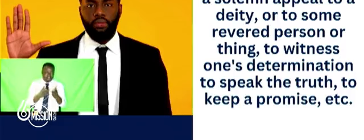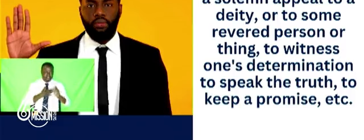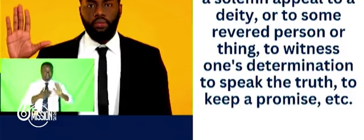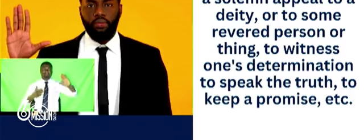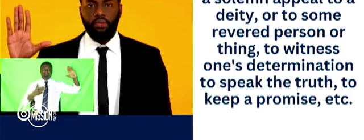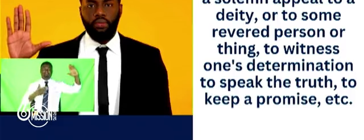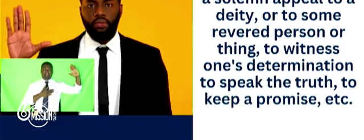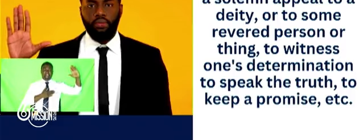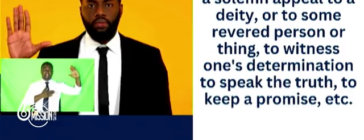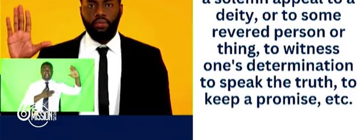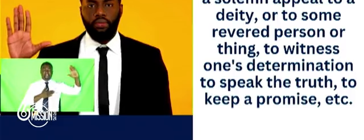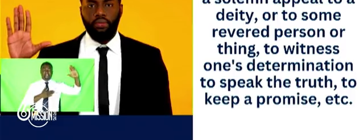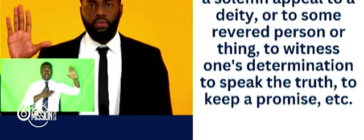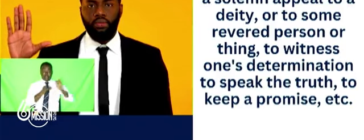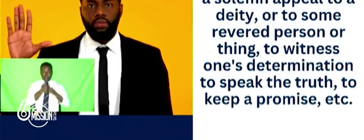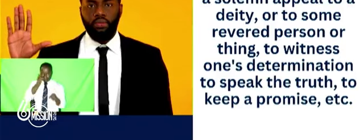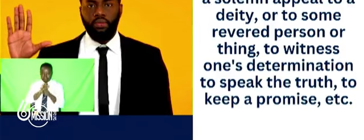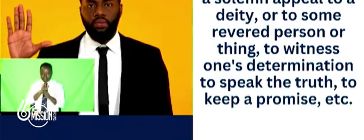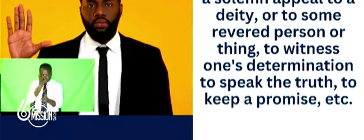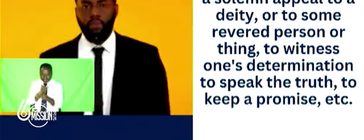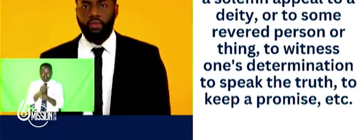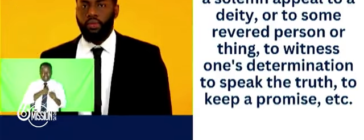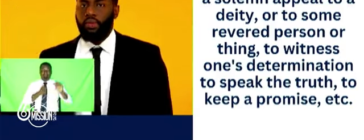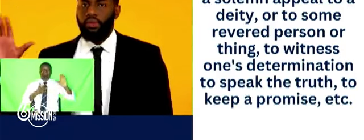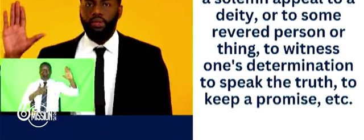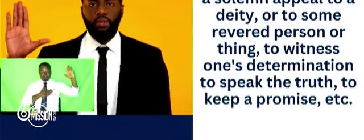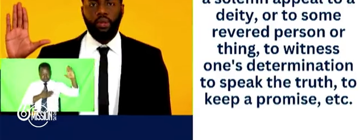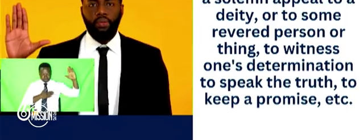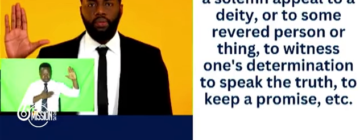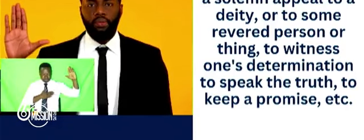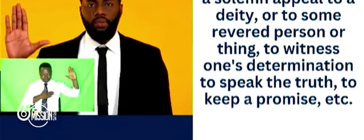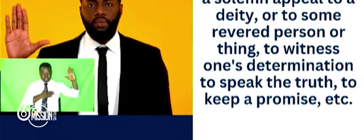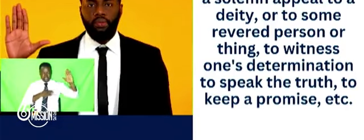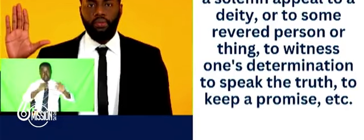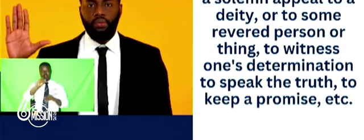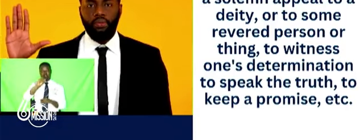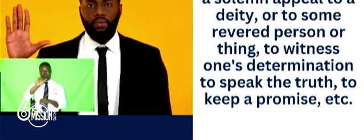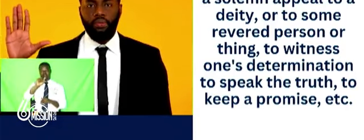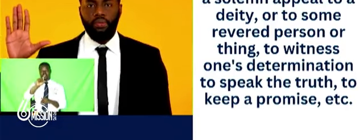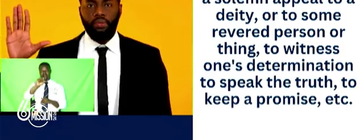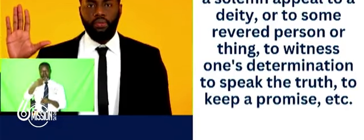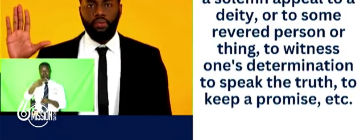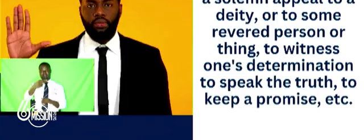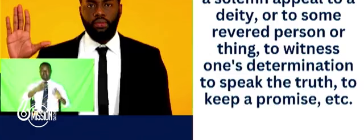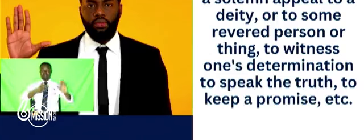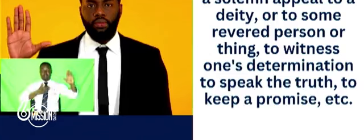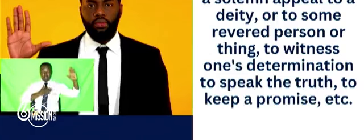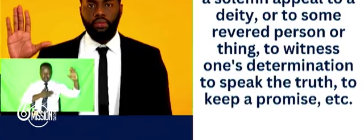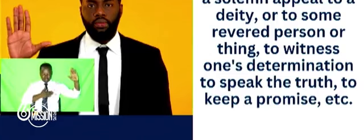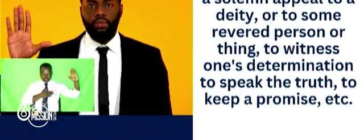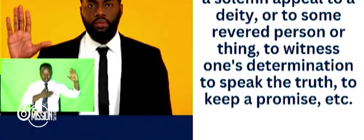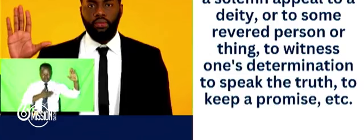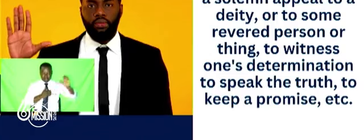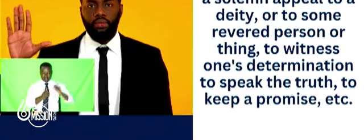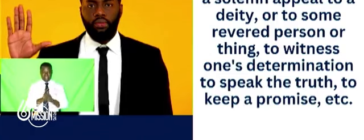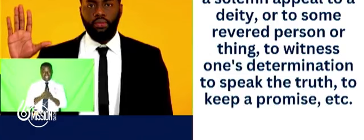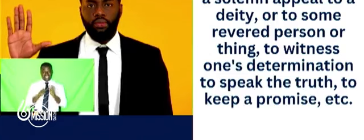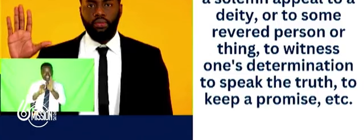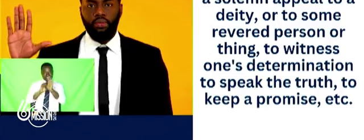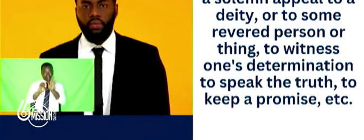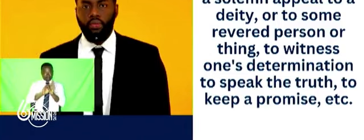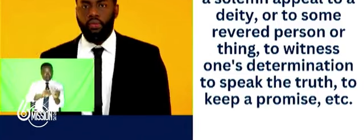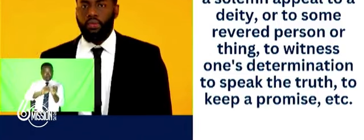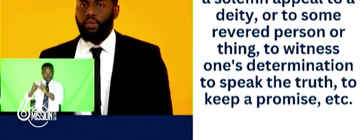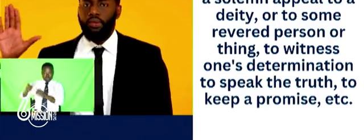keep a promise. That is oath. Now, so when you go to the court and you